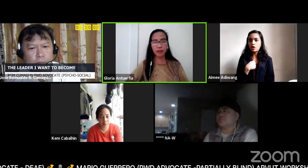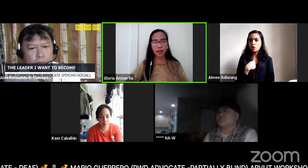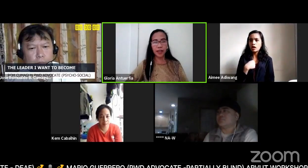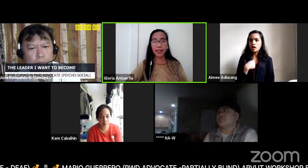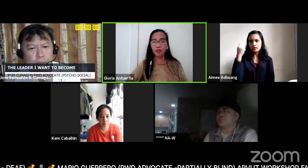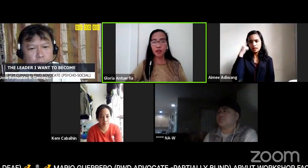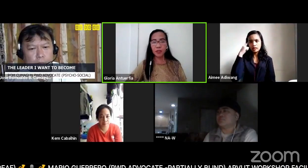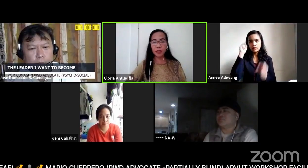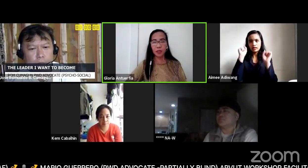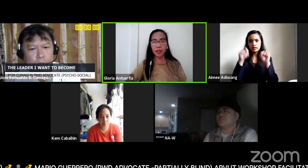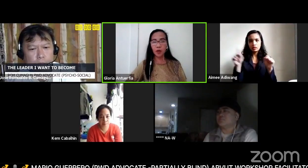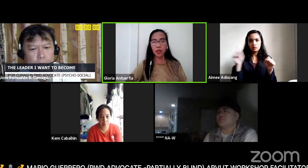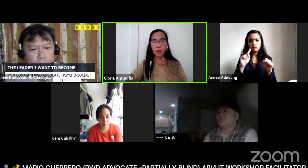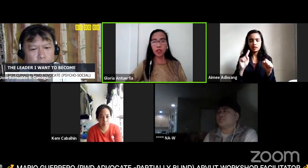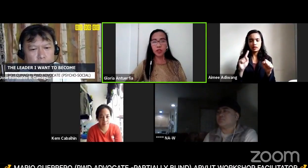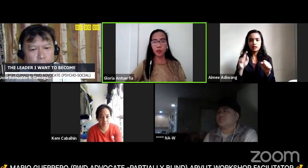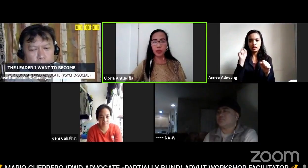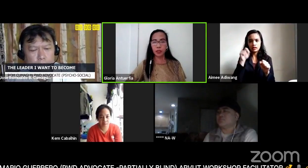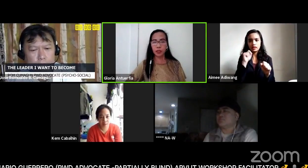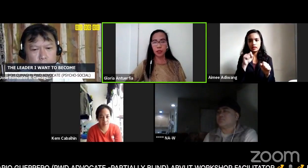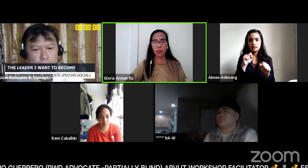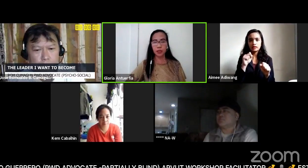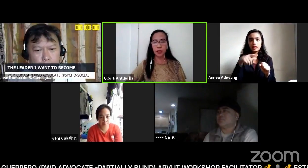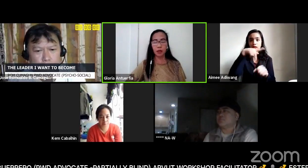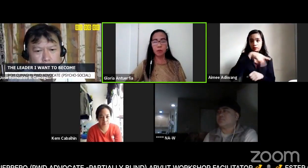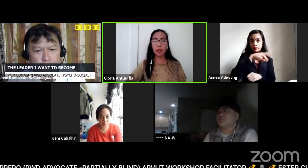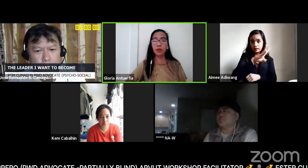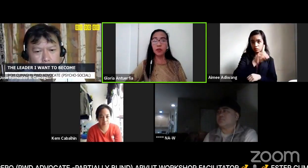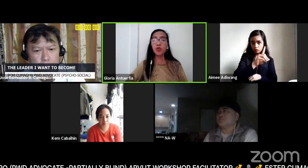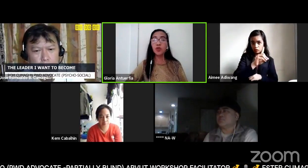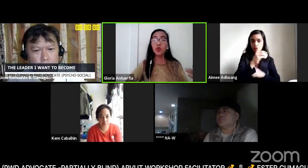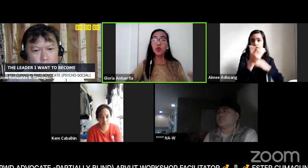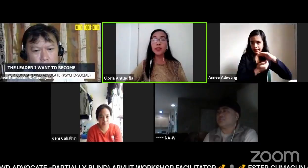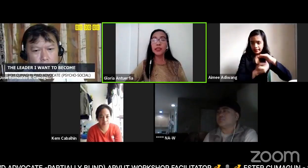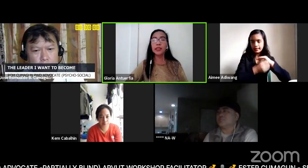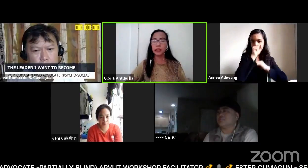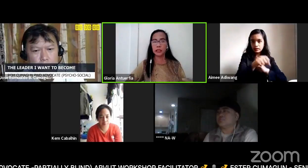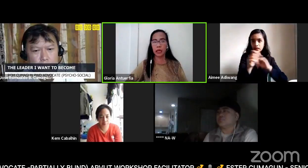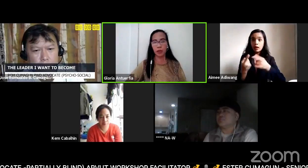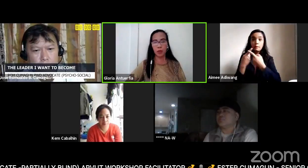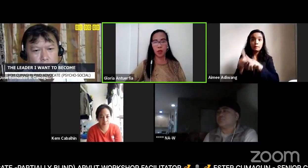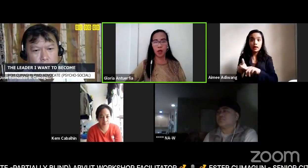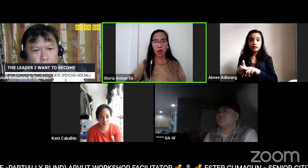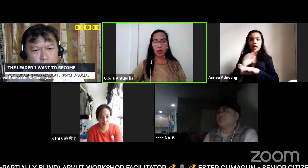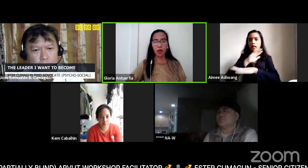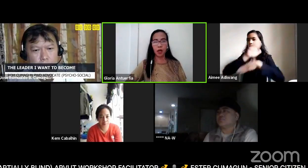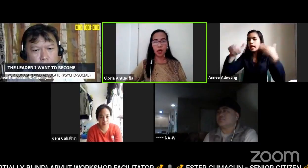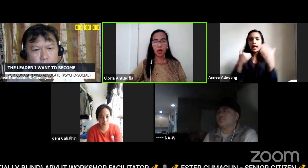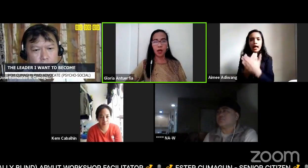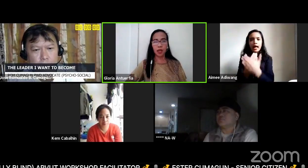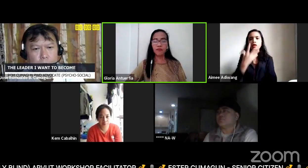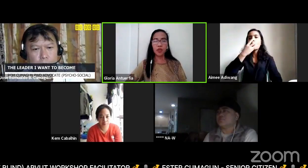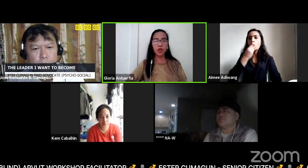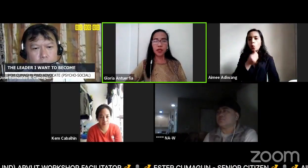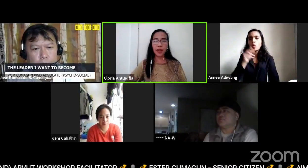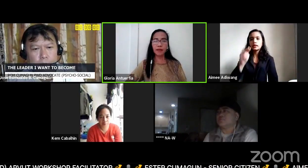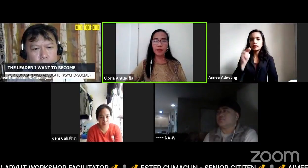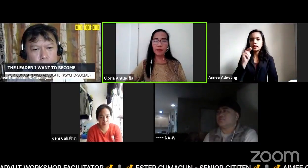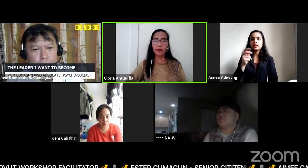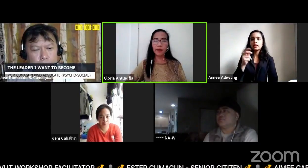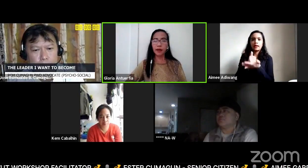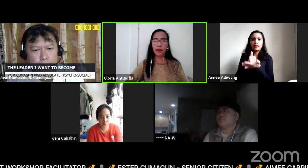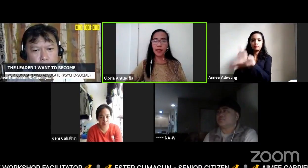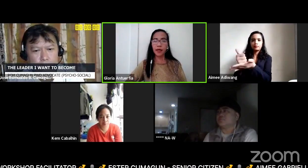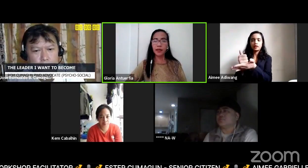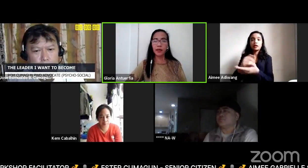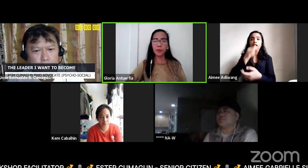we cater not only to not only persons with disabilities, but those who need help. Even you're not